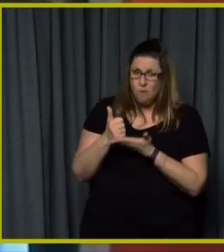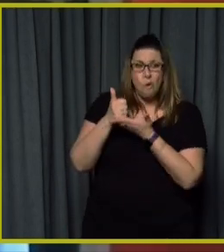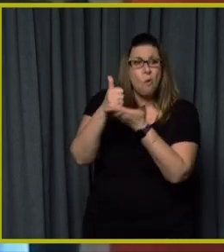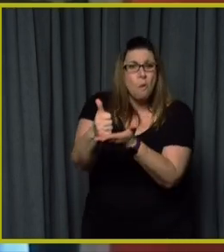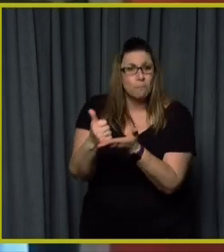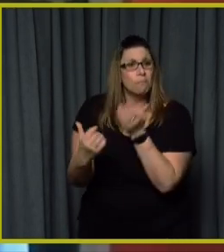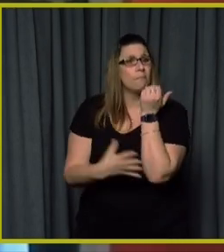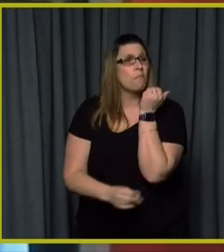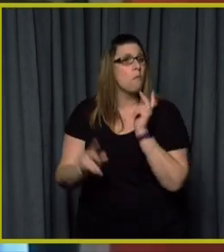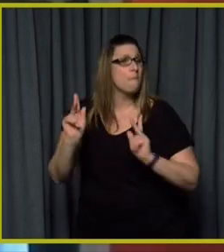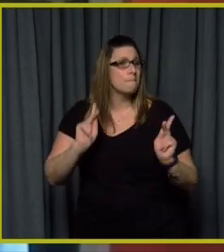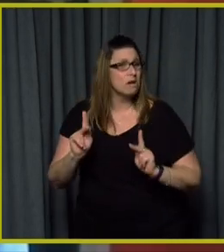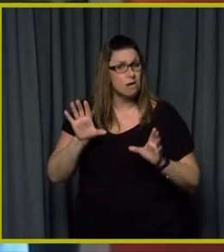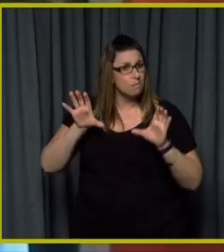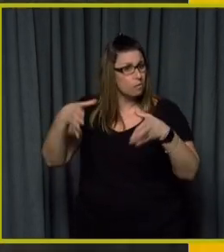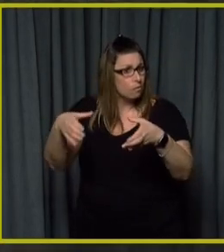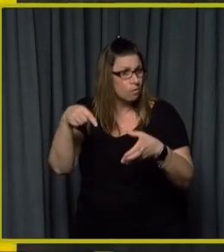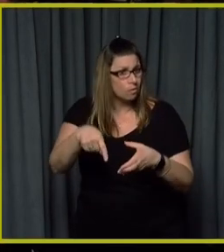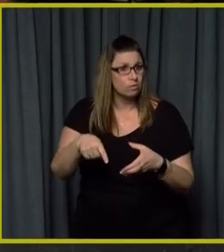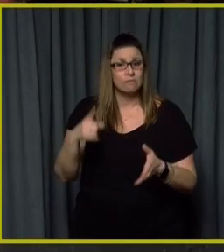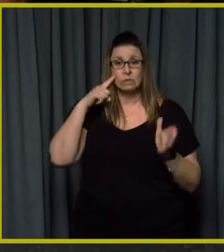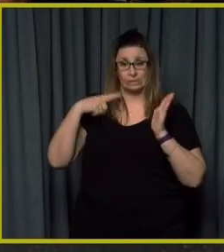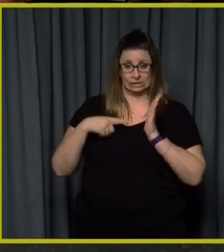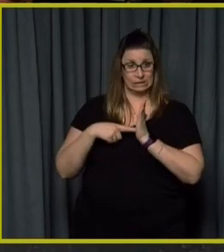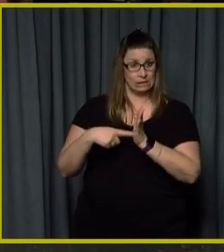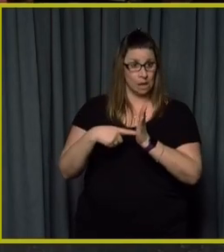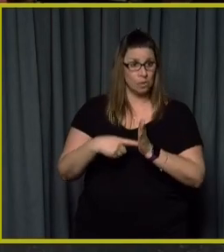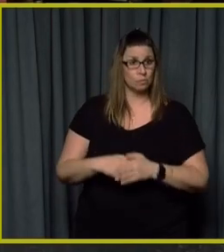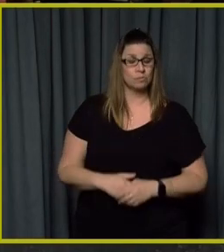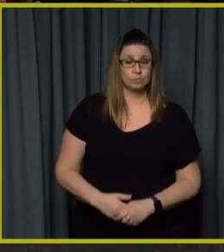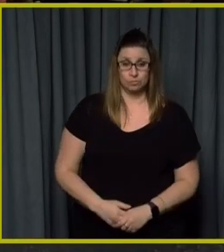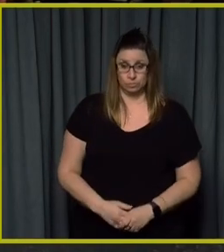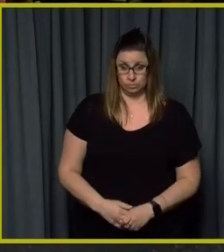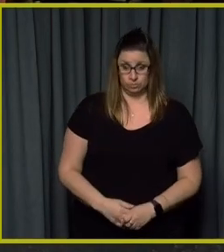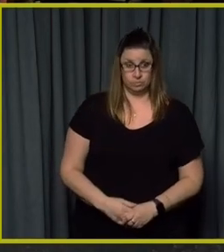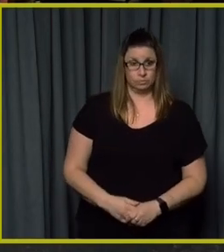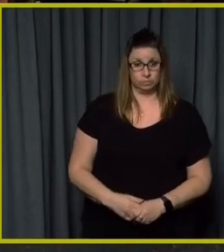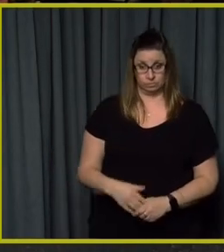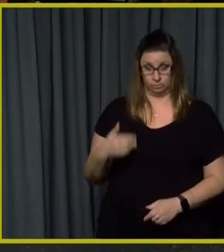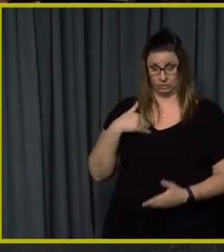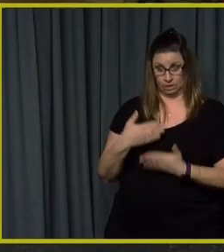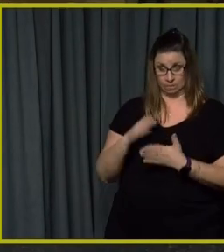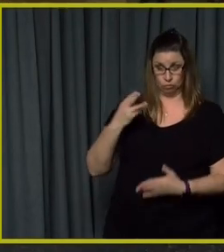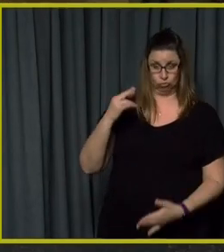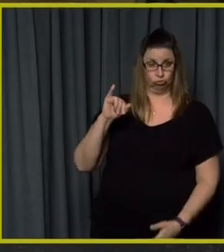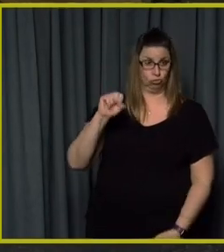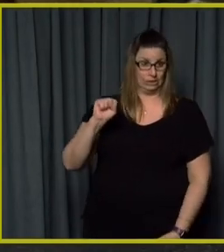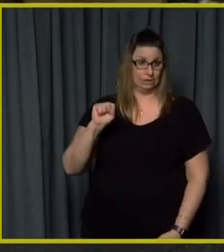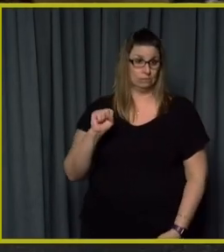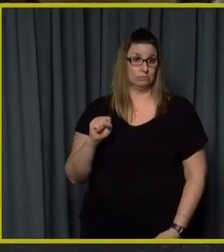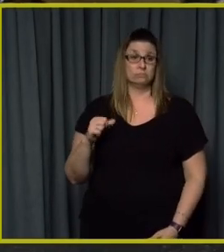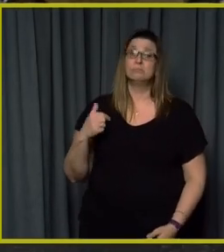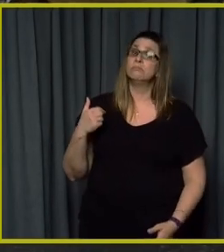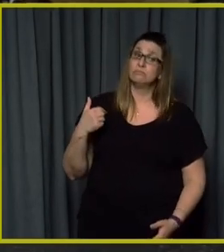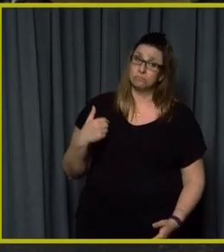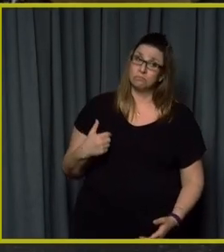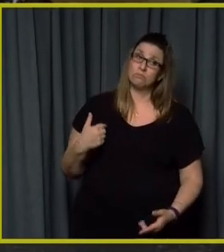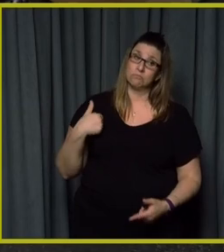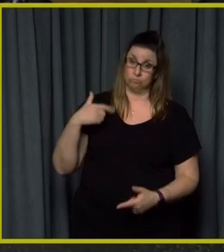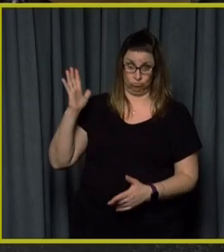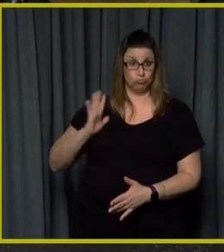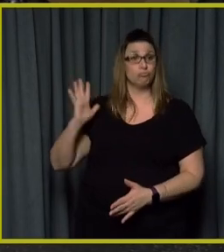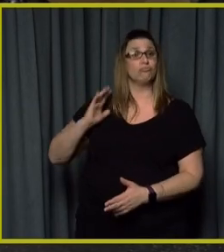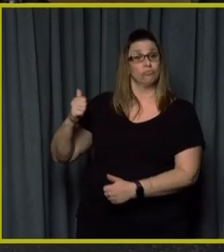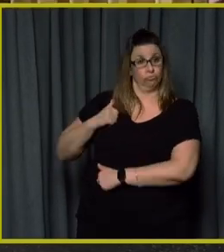from the front lines of this crisis. My name is Chris Overfeld, and I'm with Veterans for Peace. I was a hydraulics mechanic in the Air